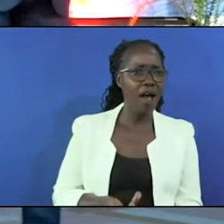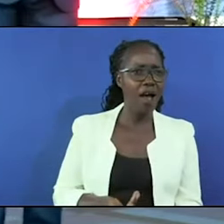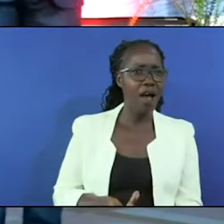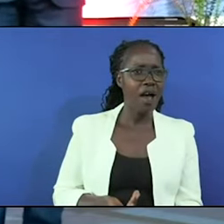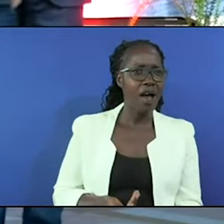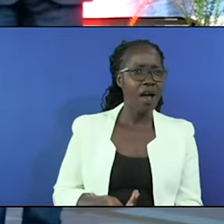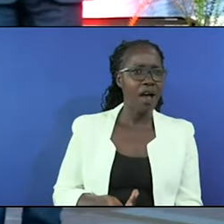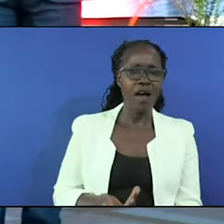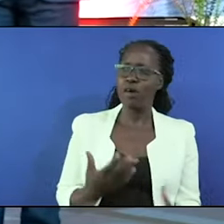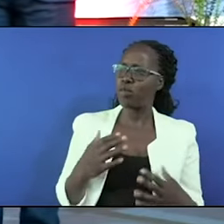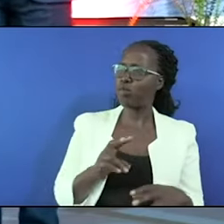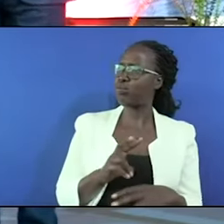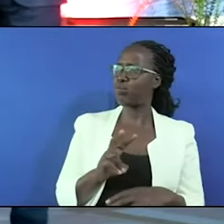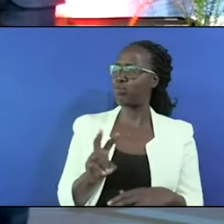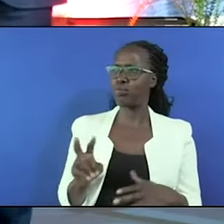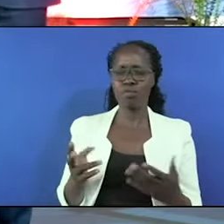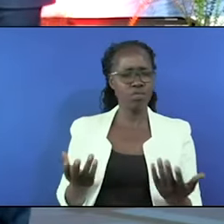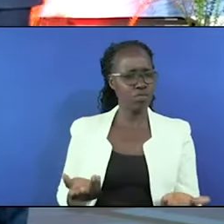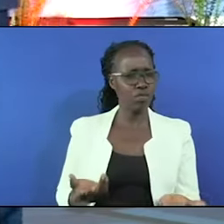Yeah. Hakuna mtu atoka hapa.